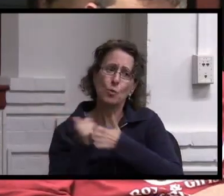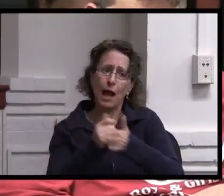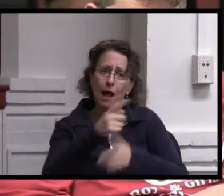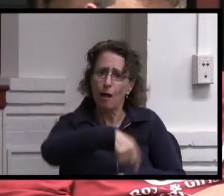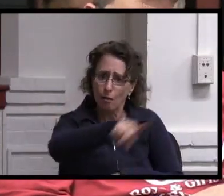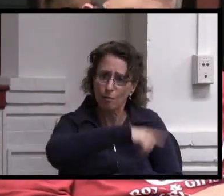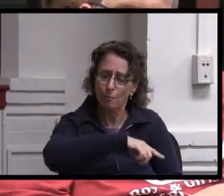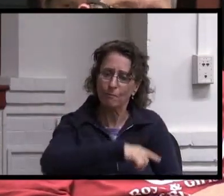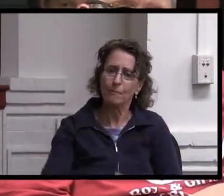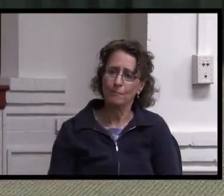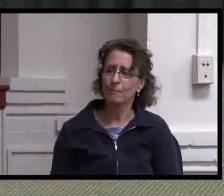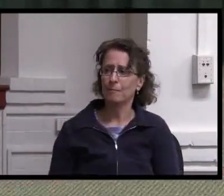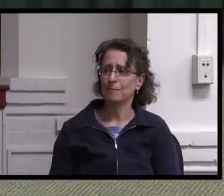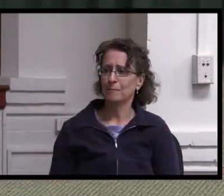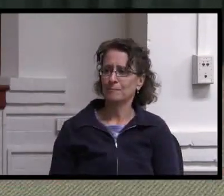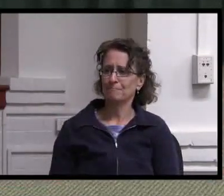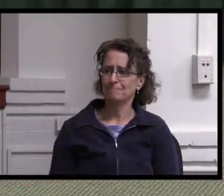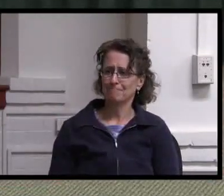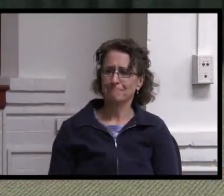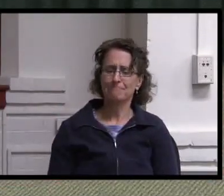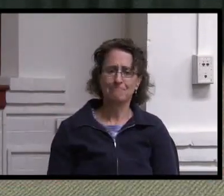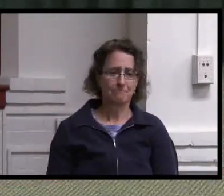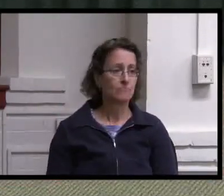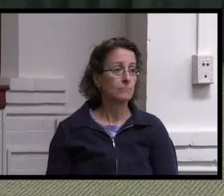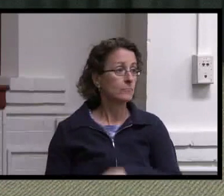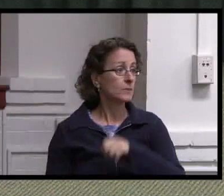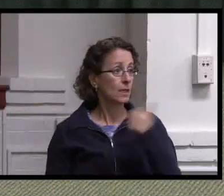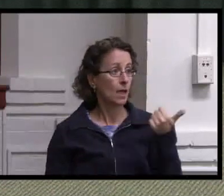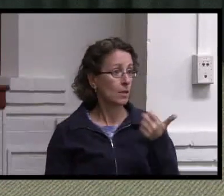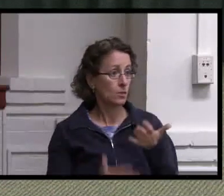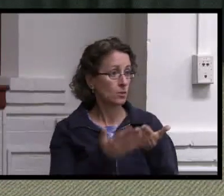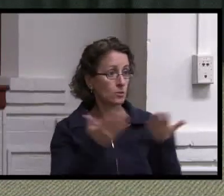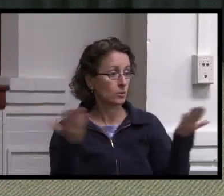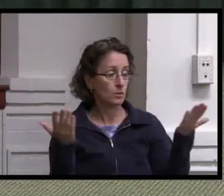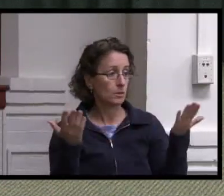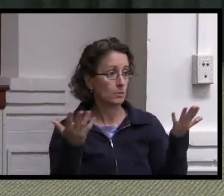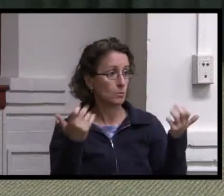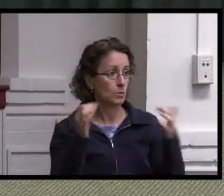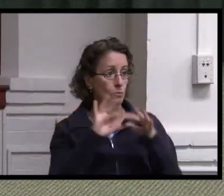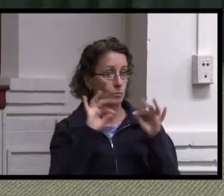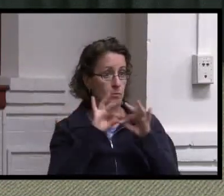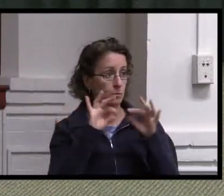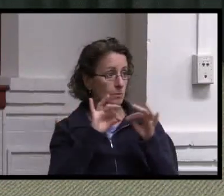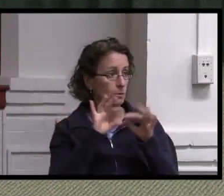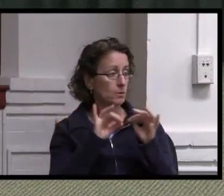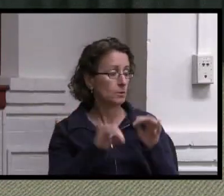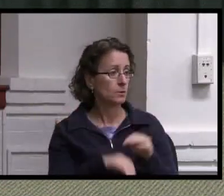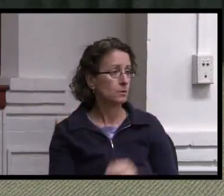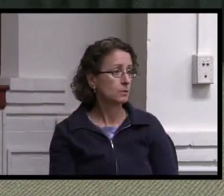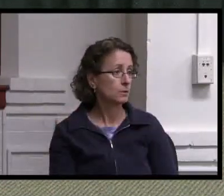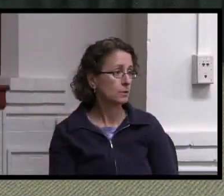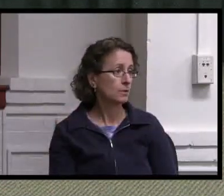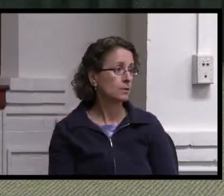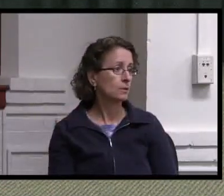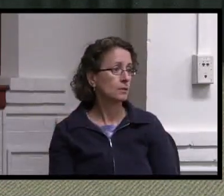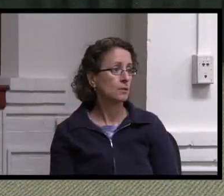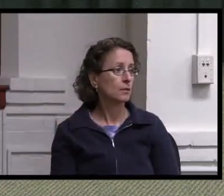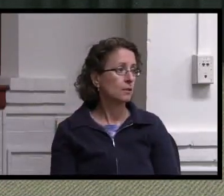Thank you very much. Is there anyone else in the public that would like to make a comment or make a